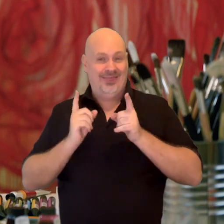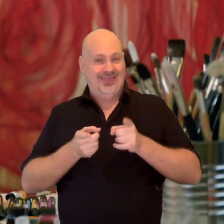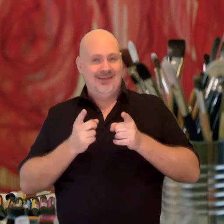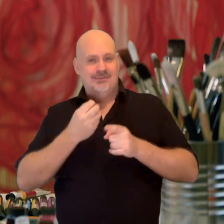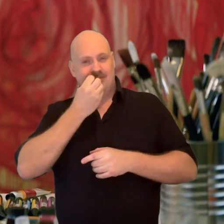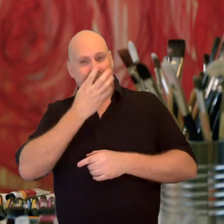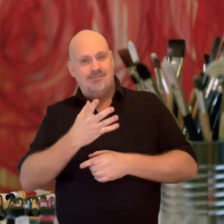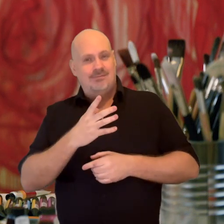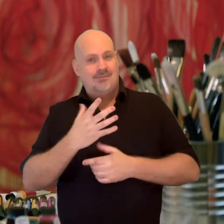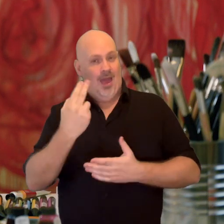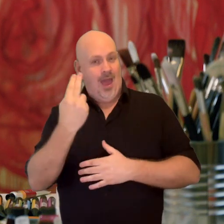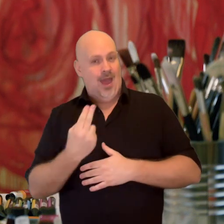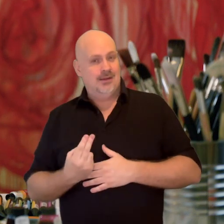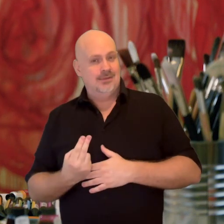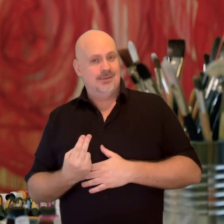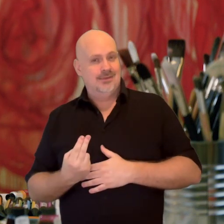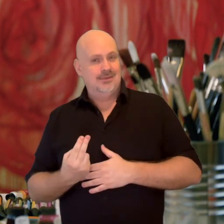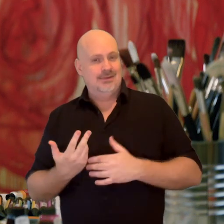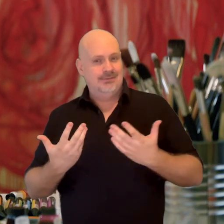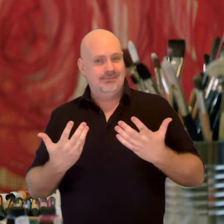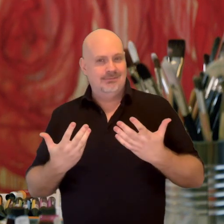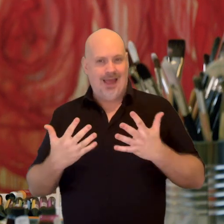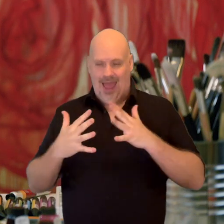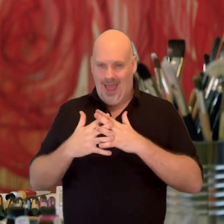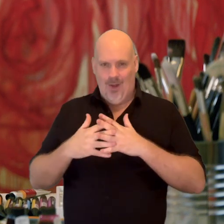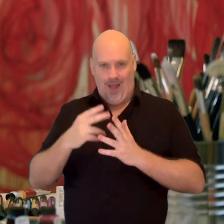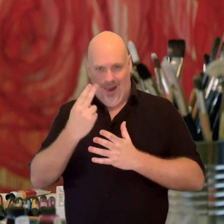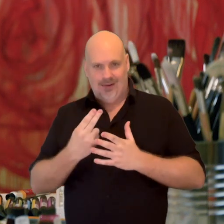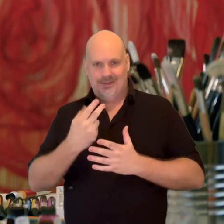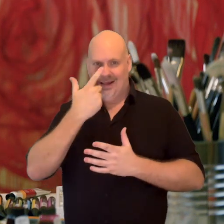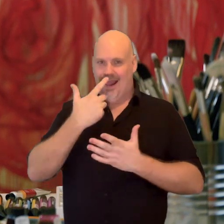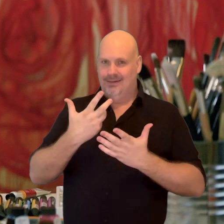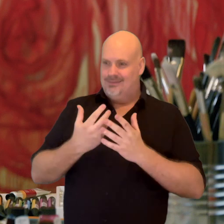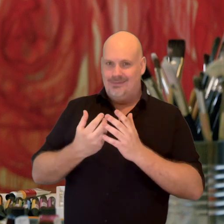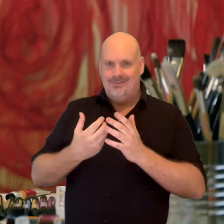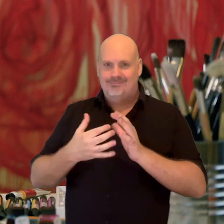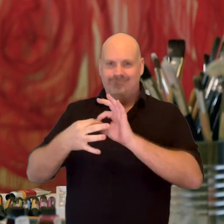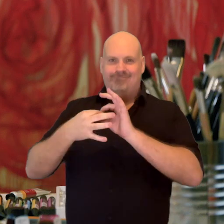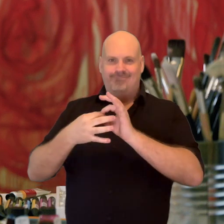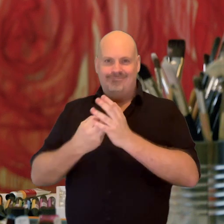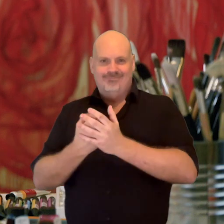beauty of how this art can work.